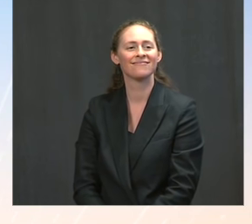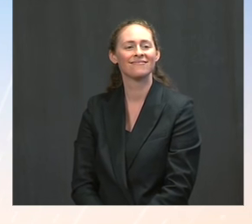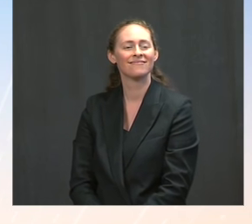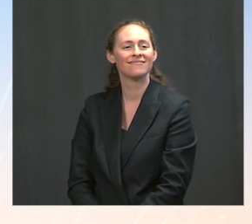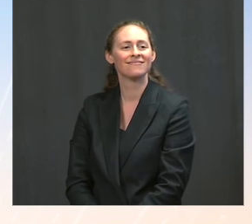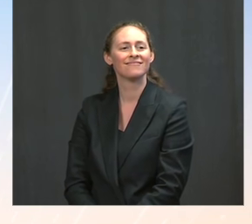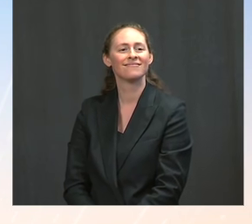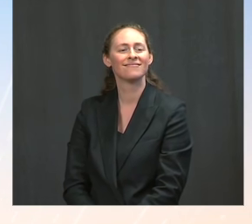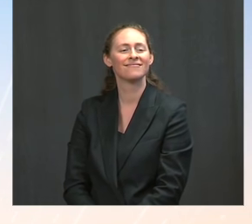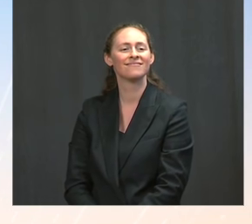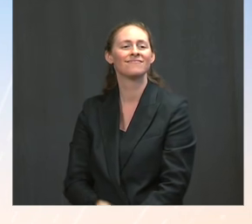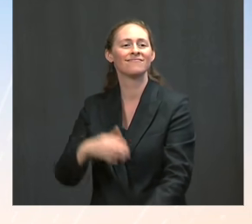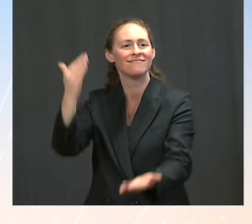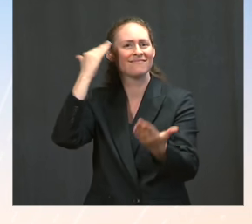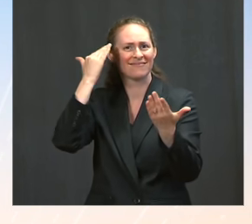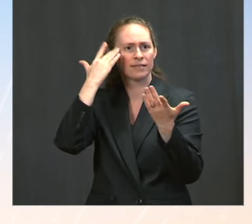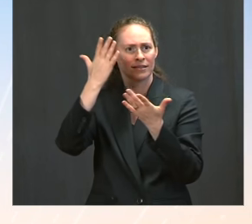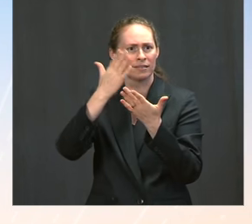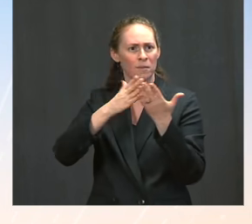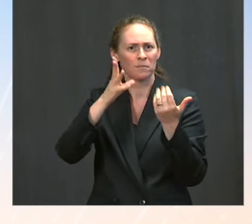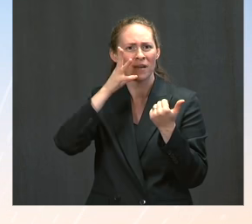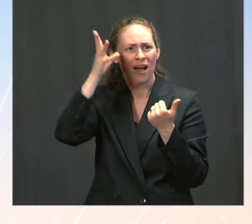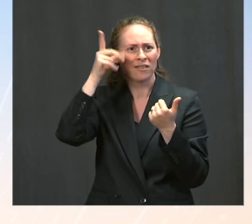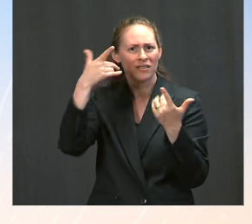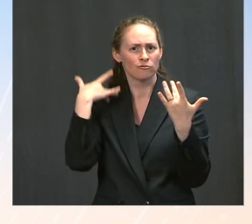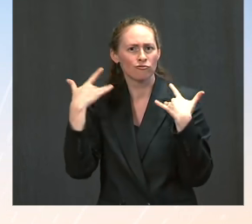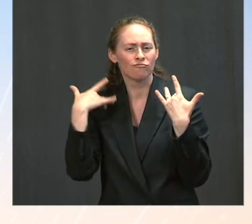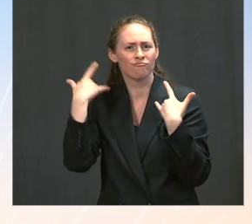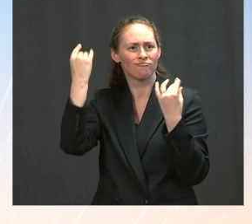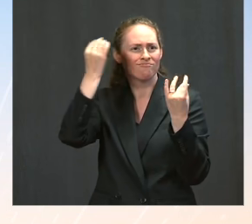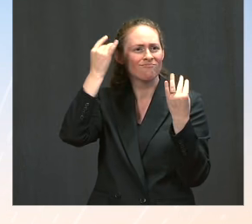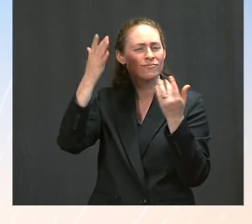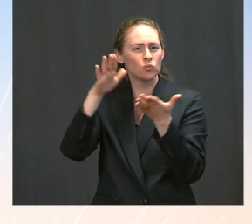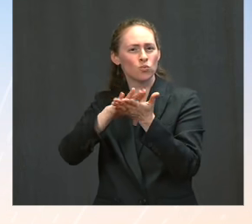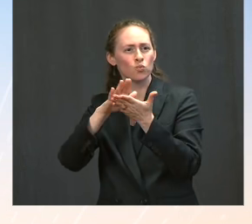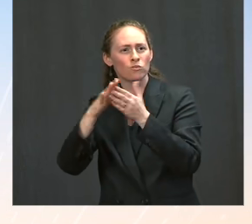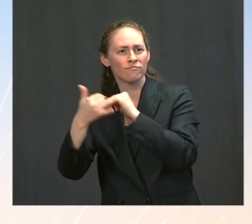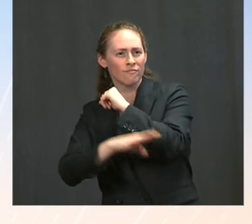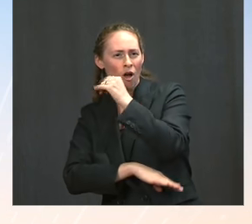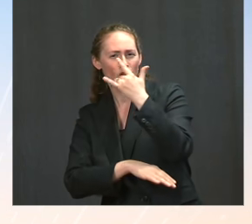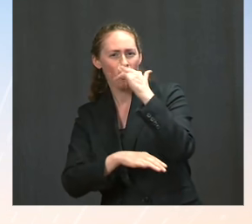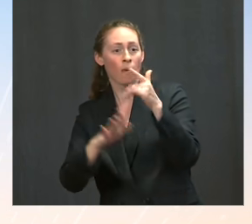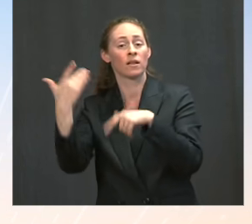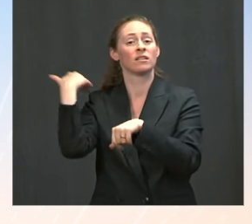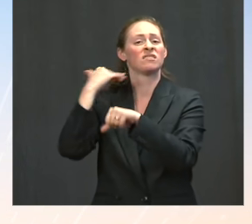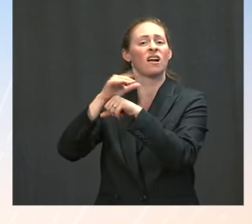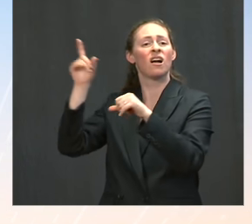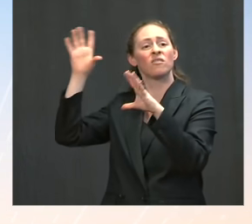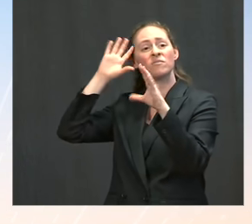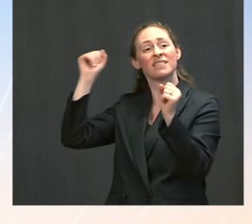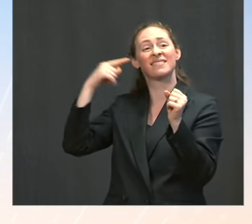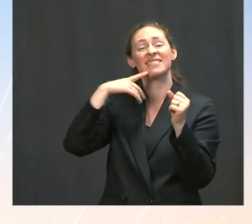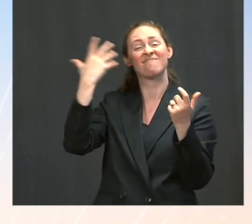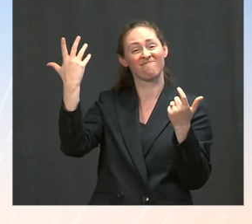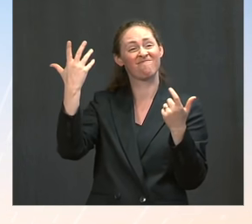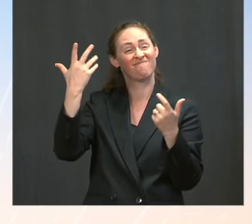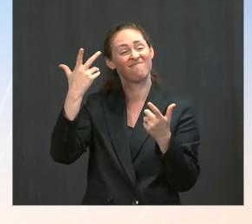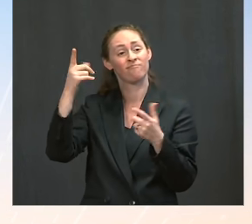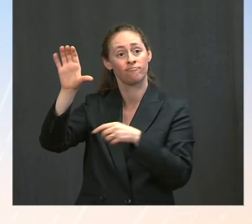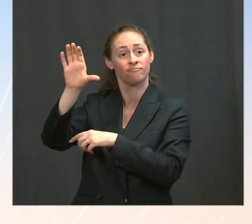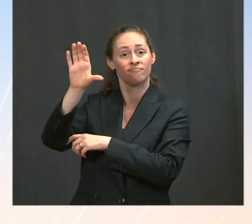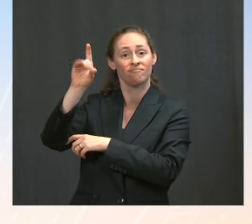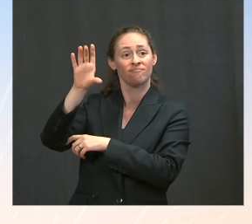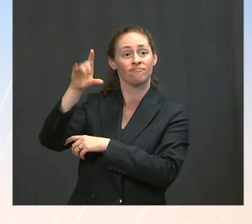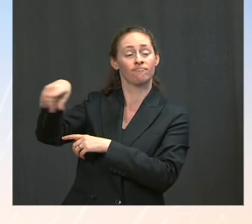are wondering what school is going to look like in the fall. And last night, the president said this, quote, the CDC is going to say that everyone under the